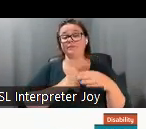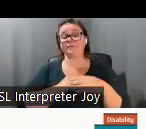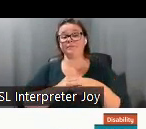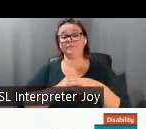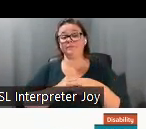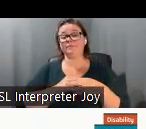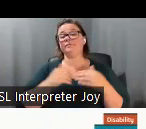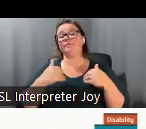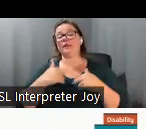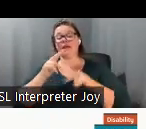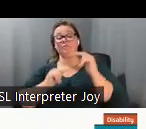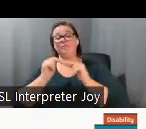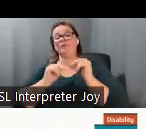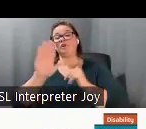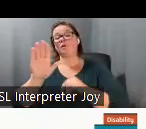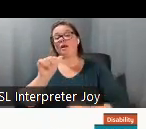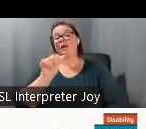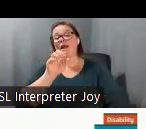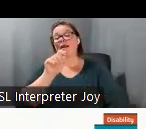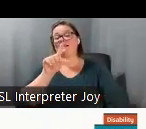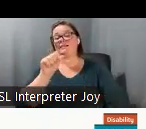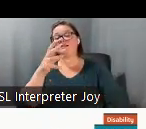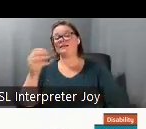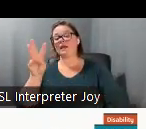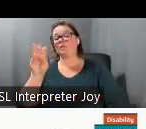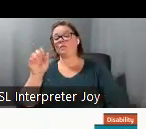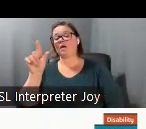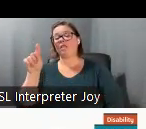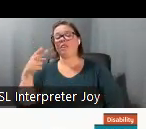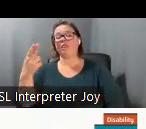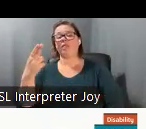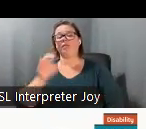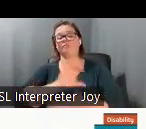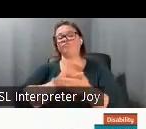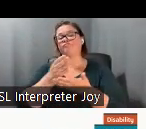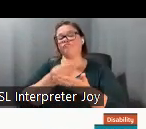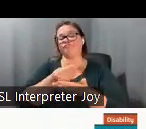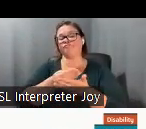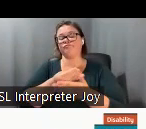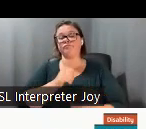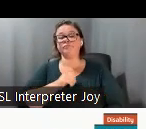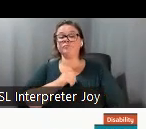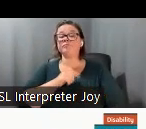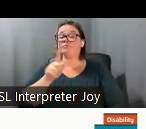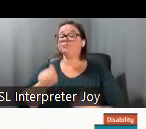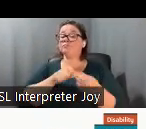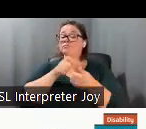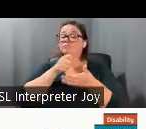there's a building your assets and wealth here on the right. So this is particularly helpful